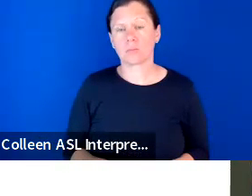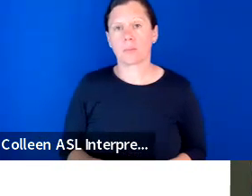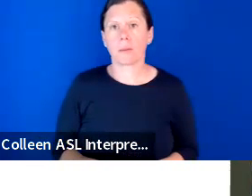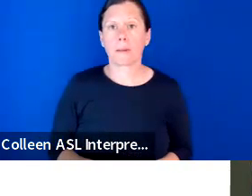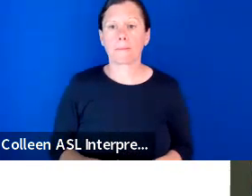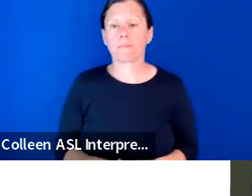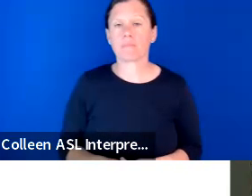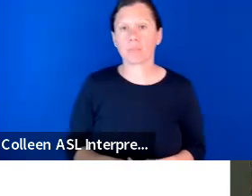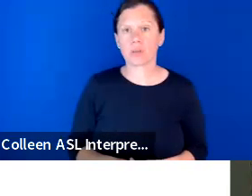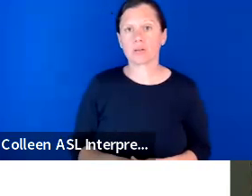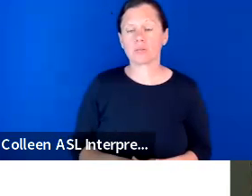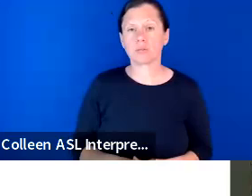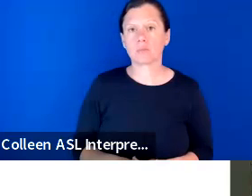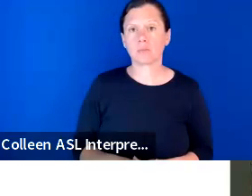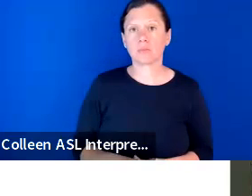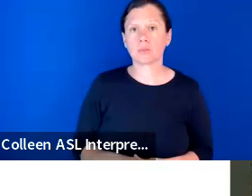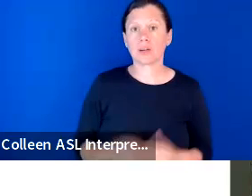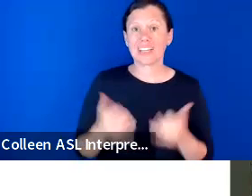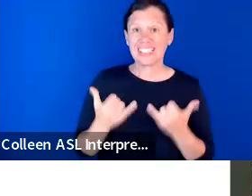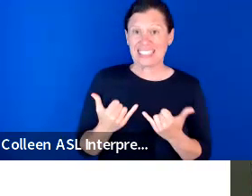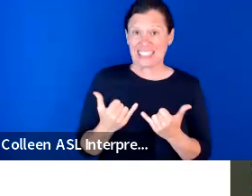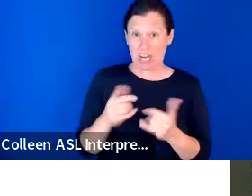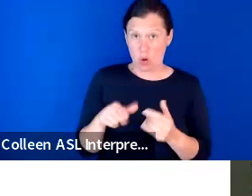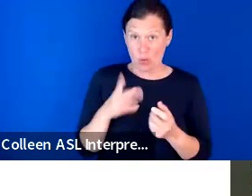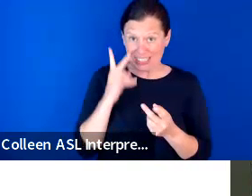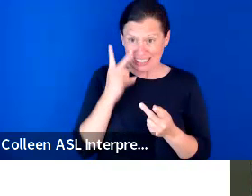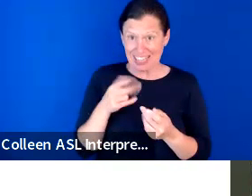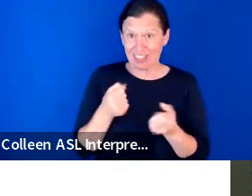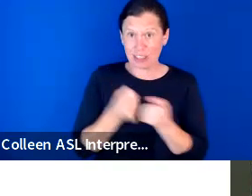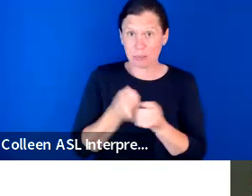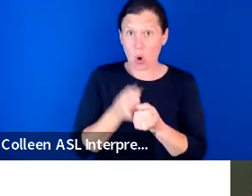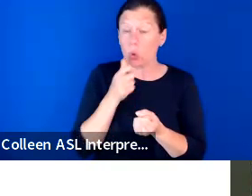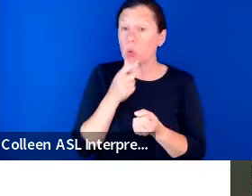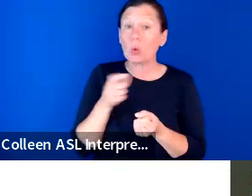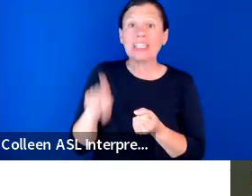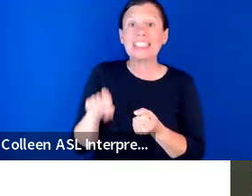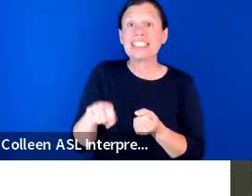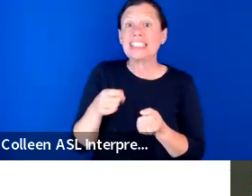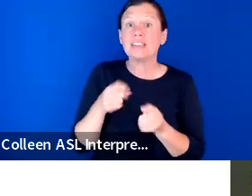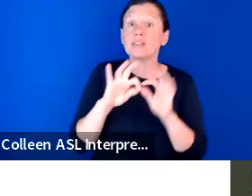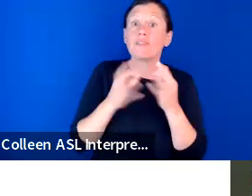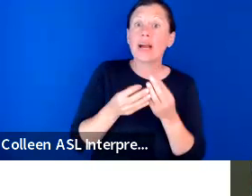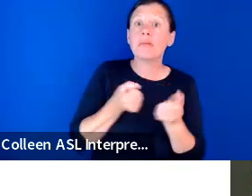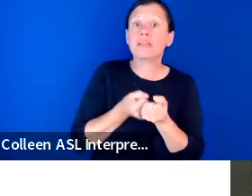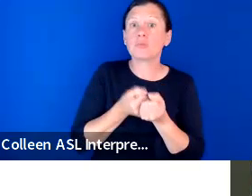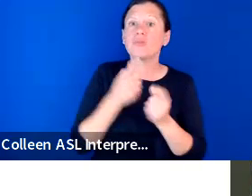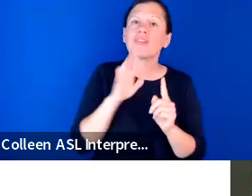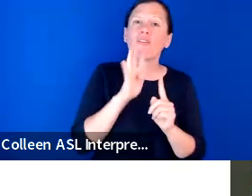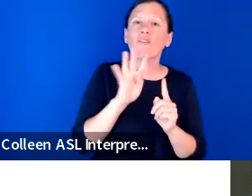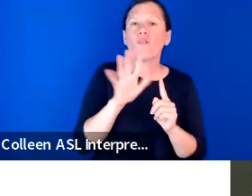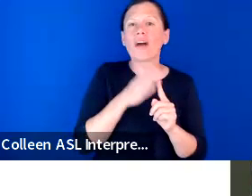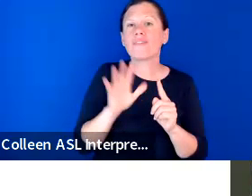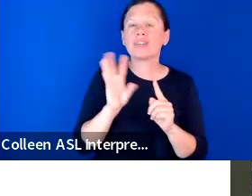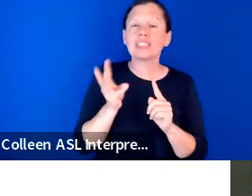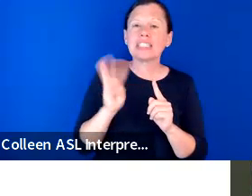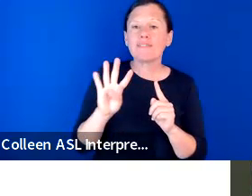The caregiver support ratio, which is the number of potential family caregivers age 45 to 64, for everyone who's 80